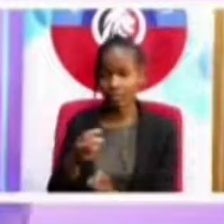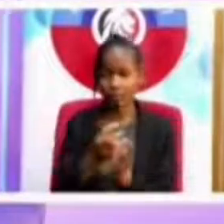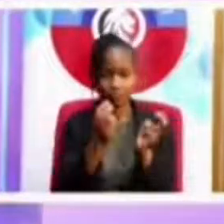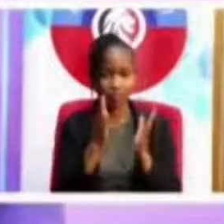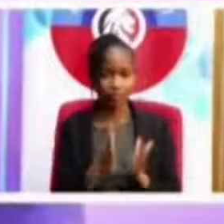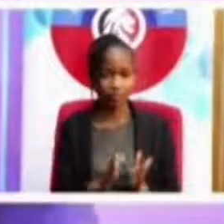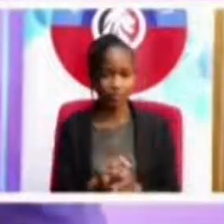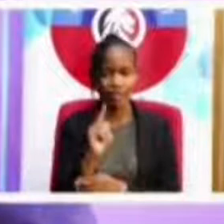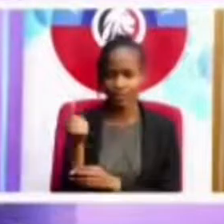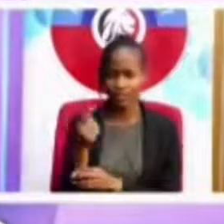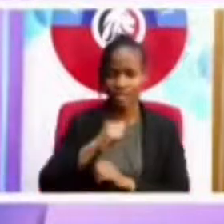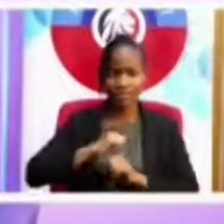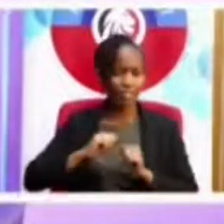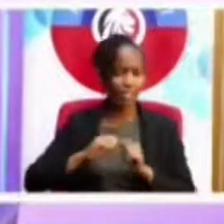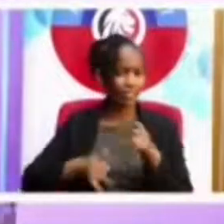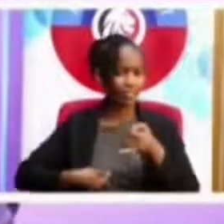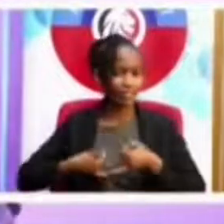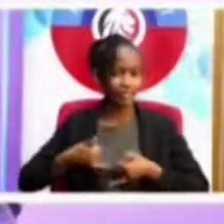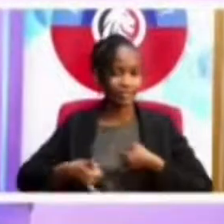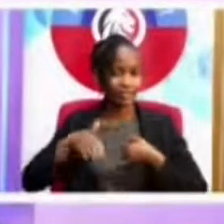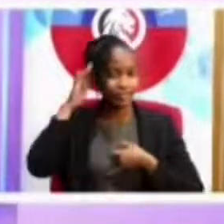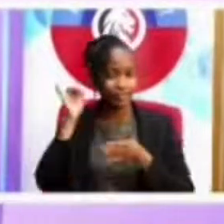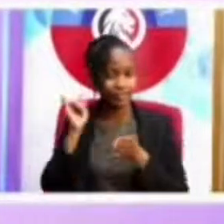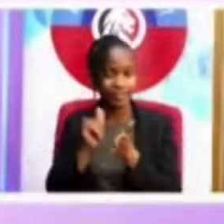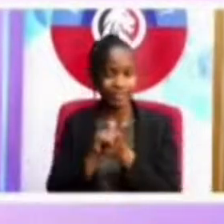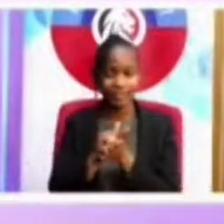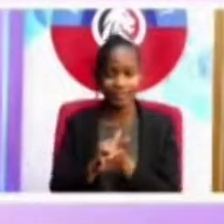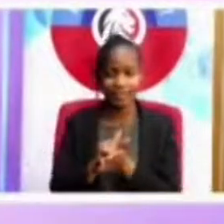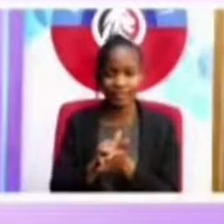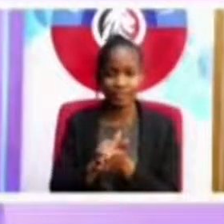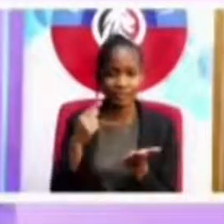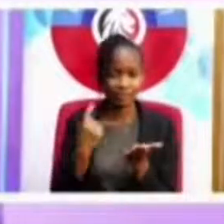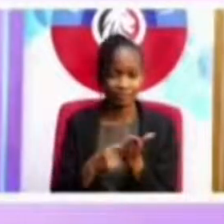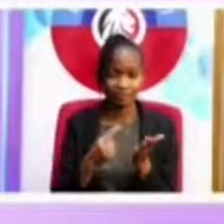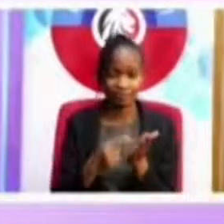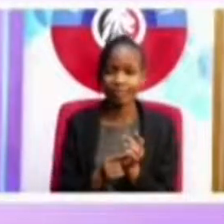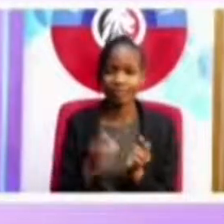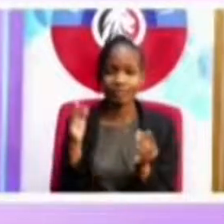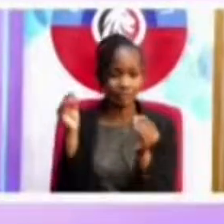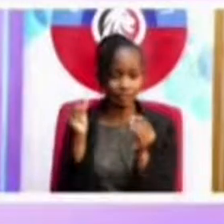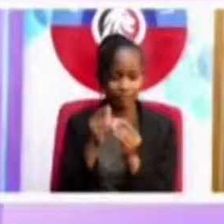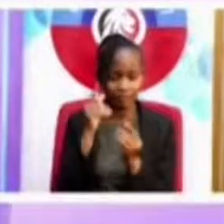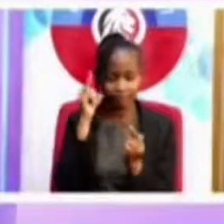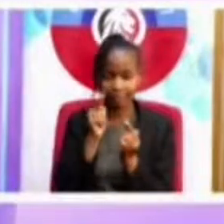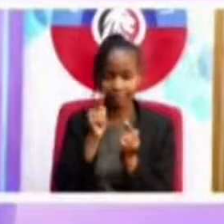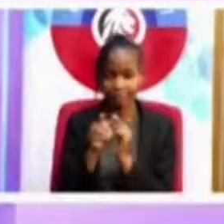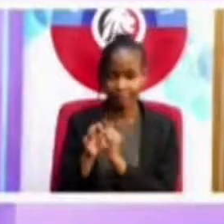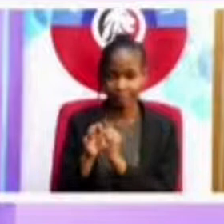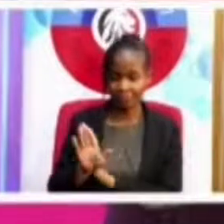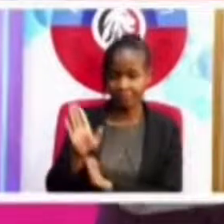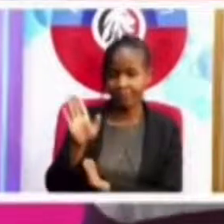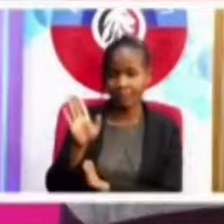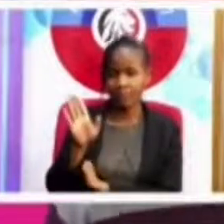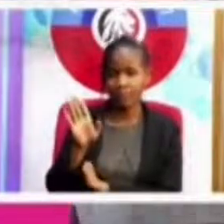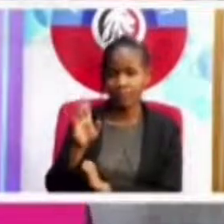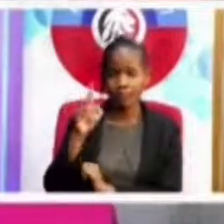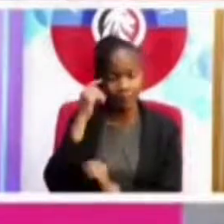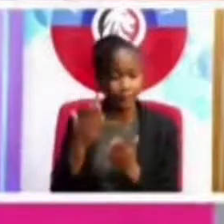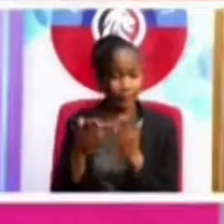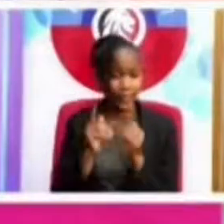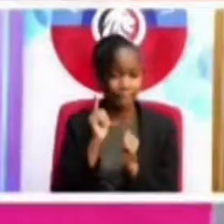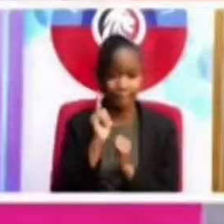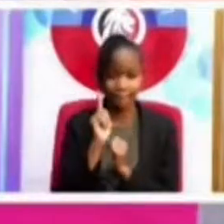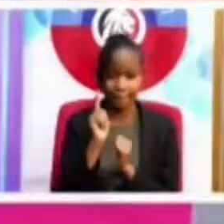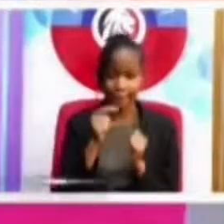very excited to hear that Uganda has met its target and surpassed by, I think, 1.6%. That is very,